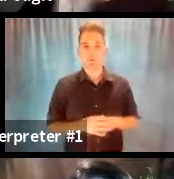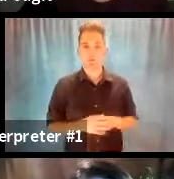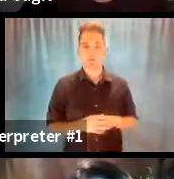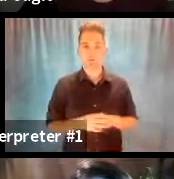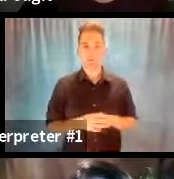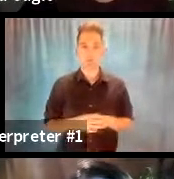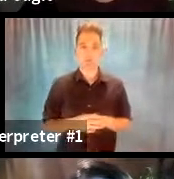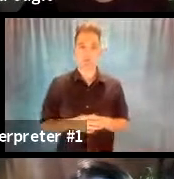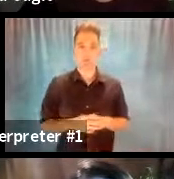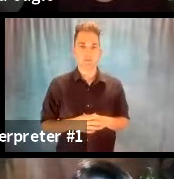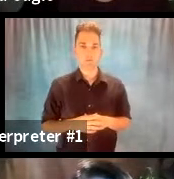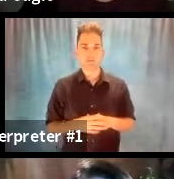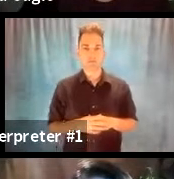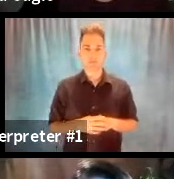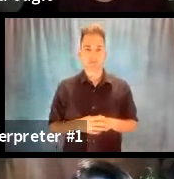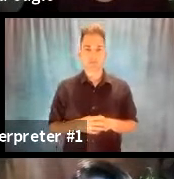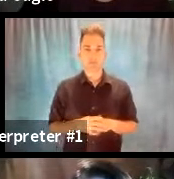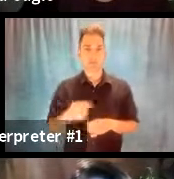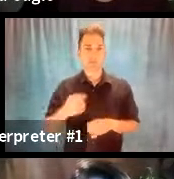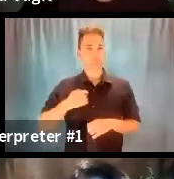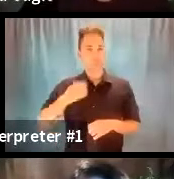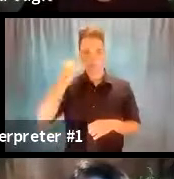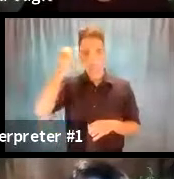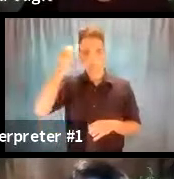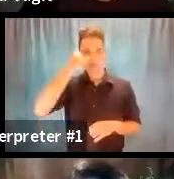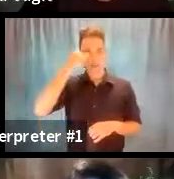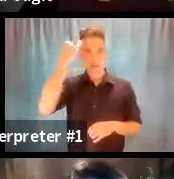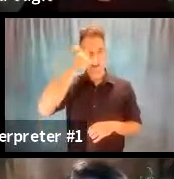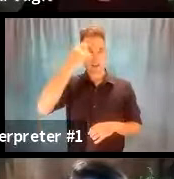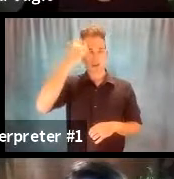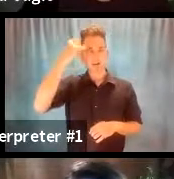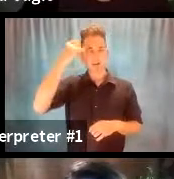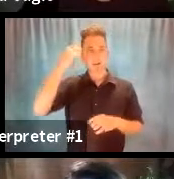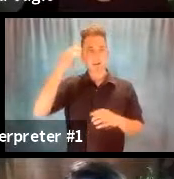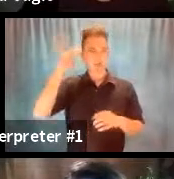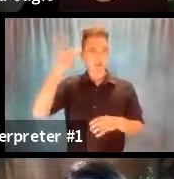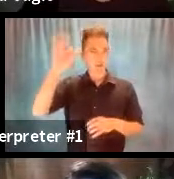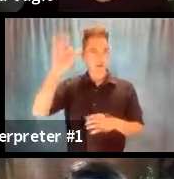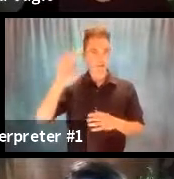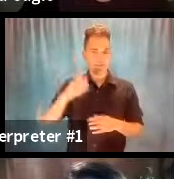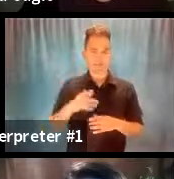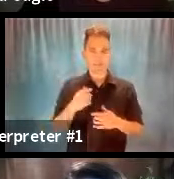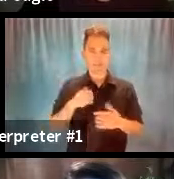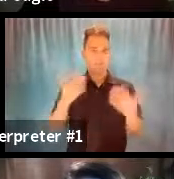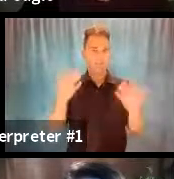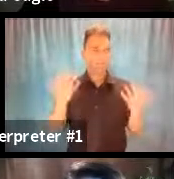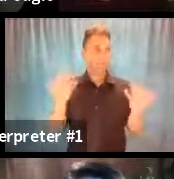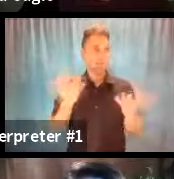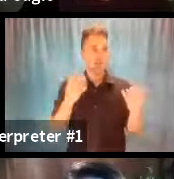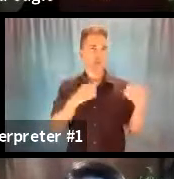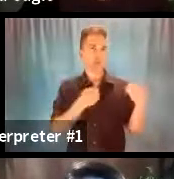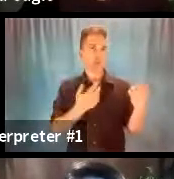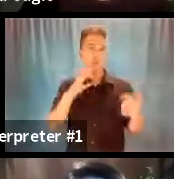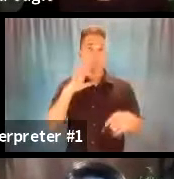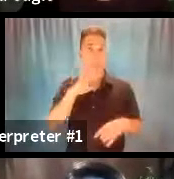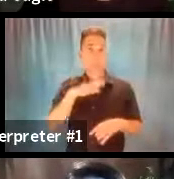I'm a Catholic priest in St. Louis. I've been a priest here for 55 years,